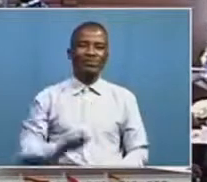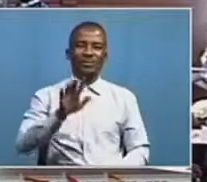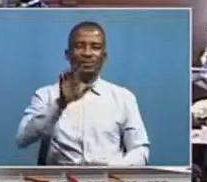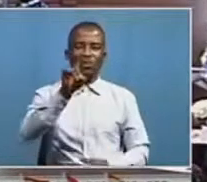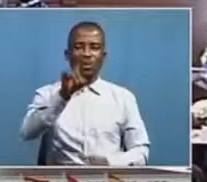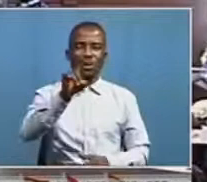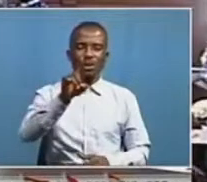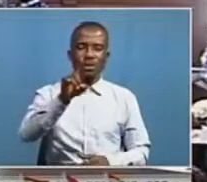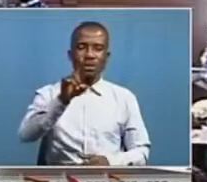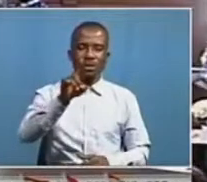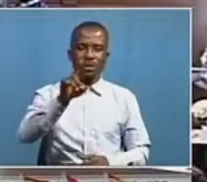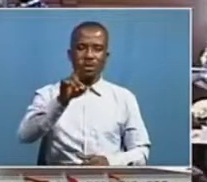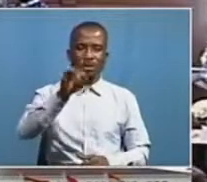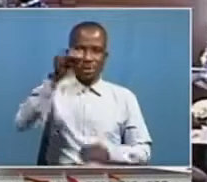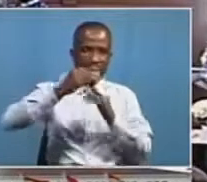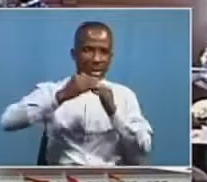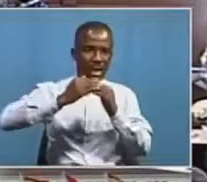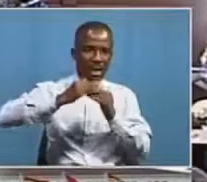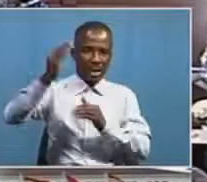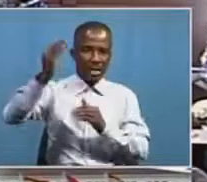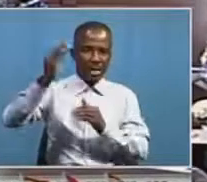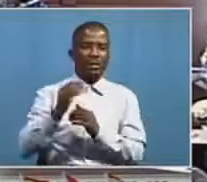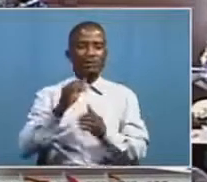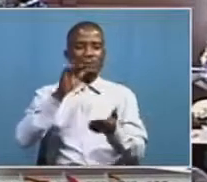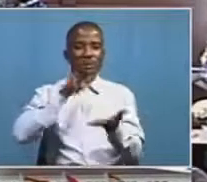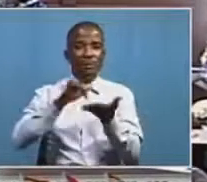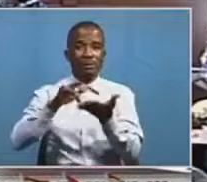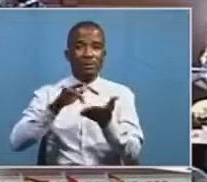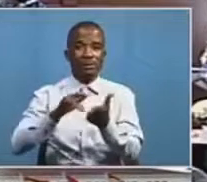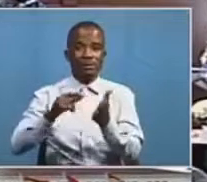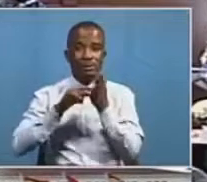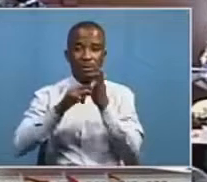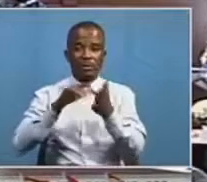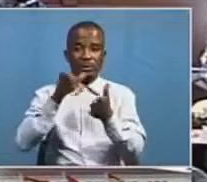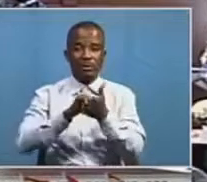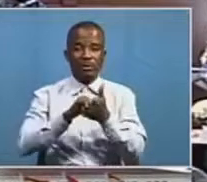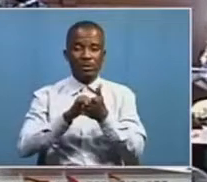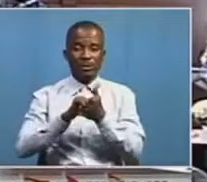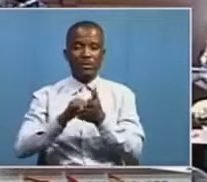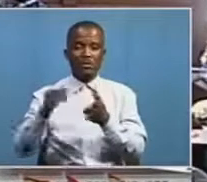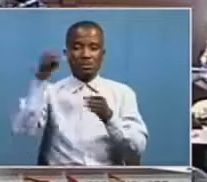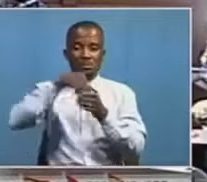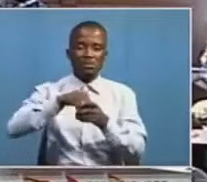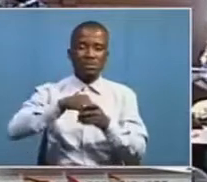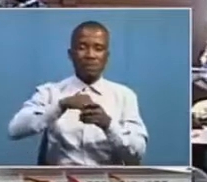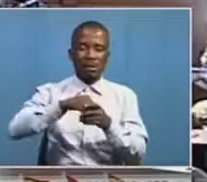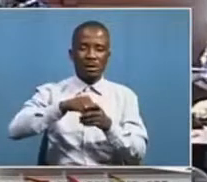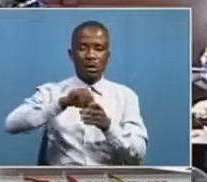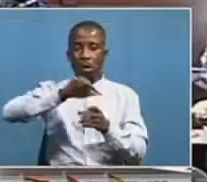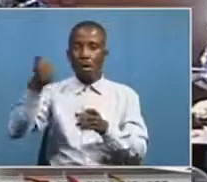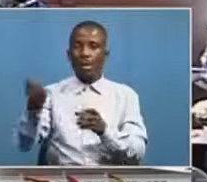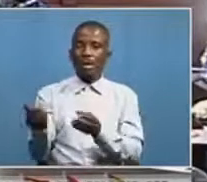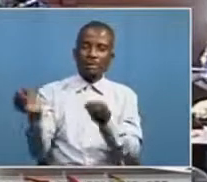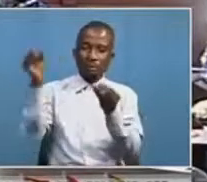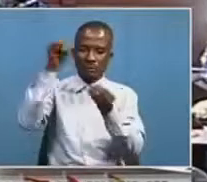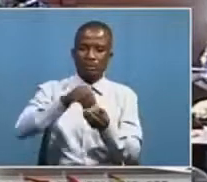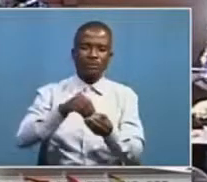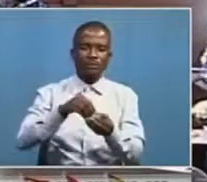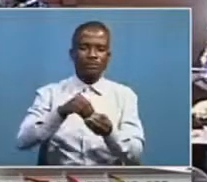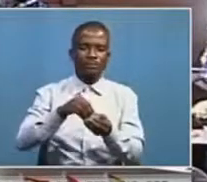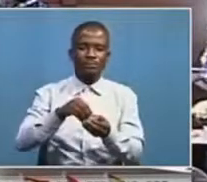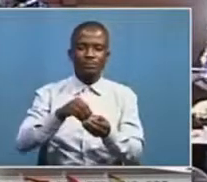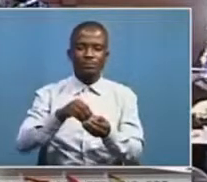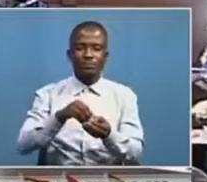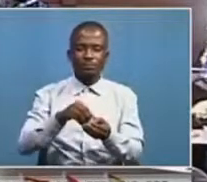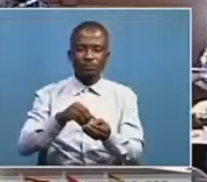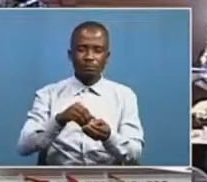51.259%. The computation, therefore, shows clearly that with the inclusion of the Techim-Mansard constituency presidential results,